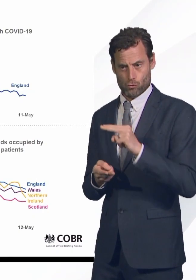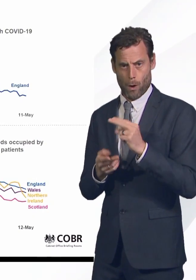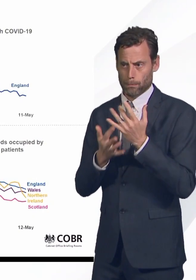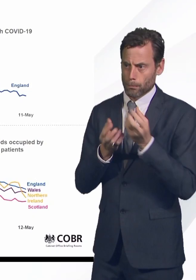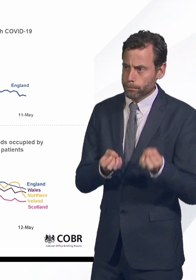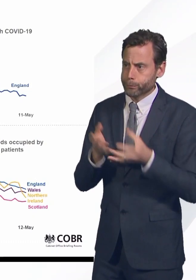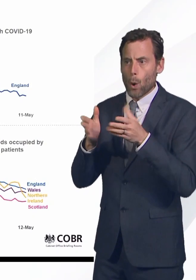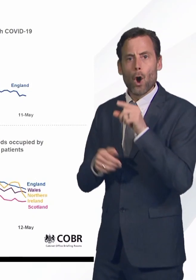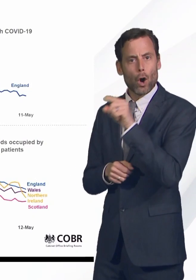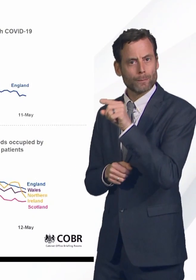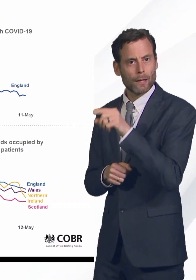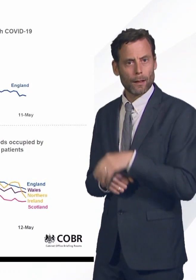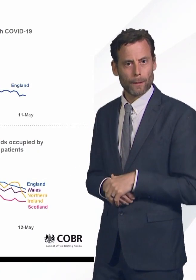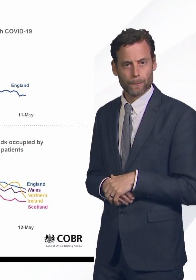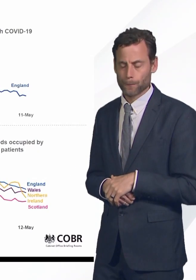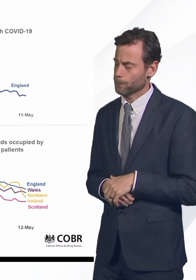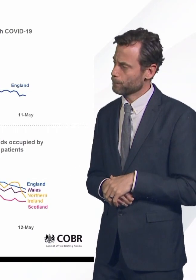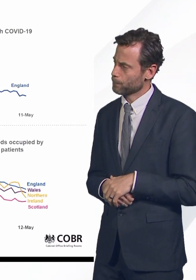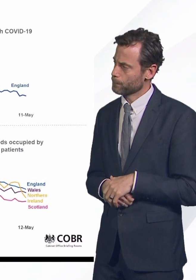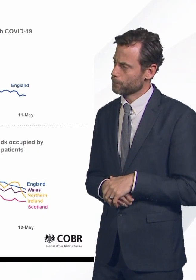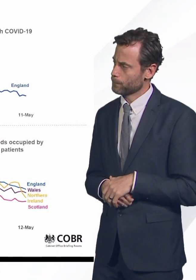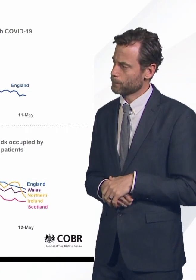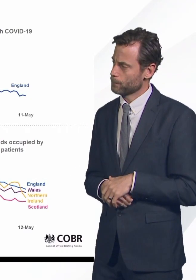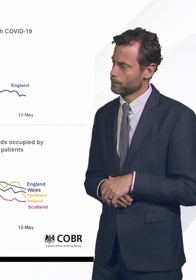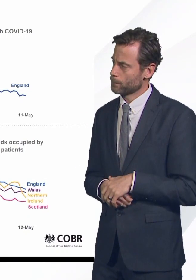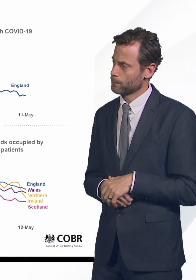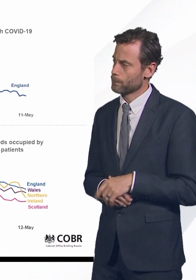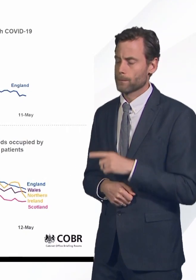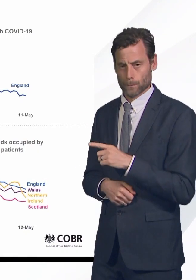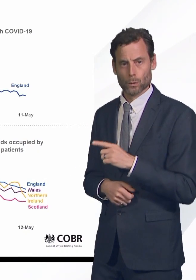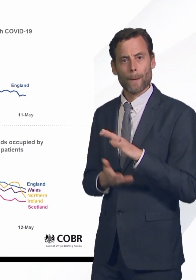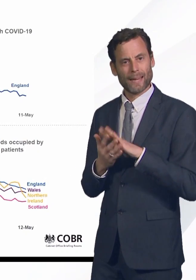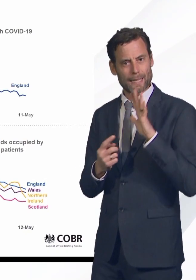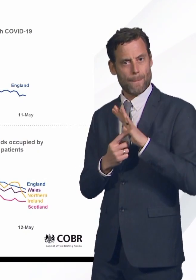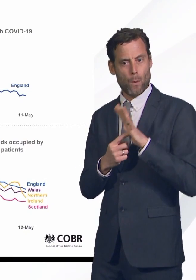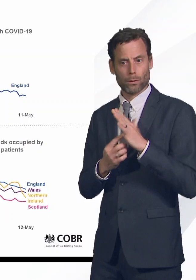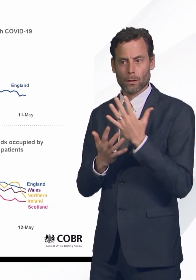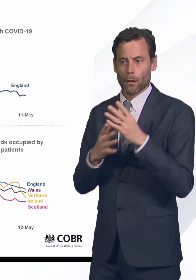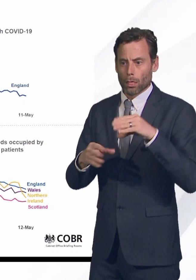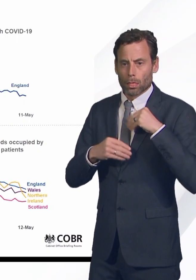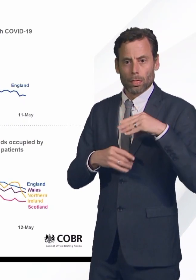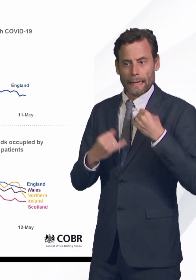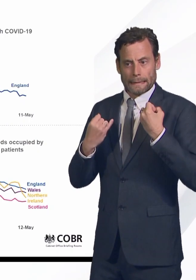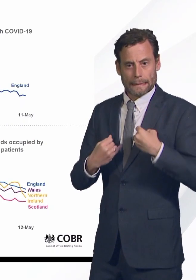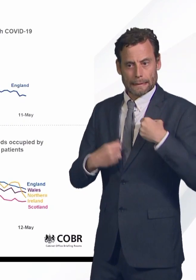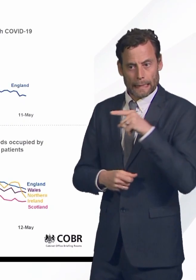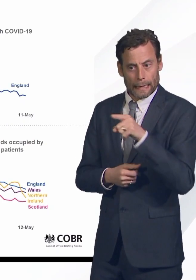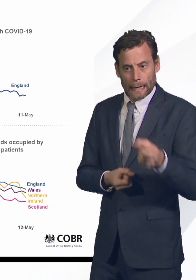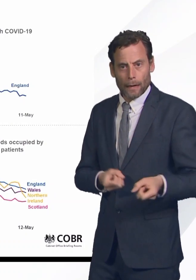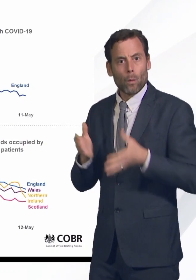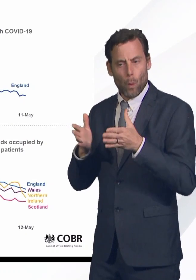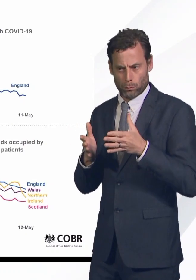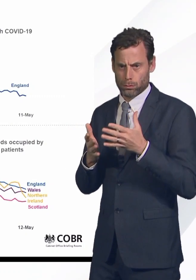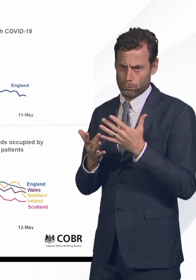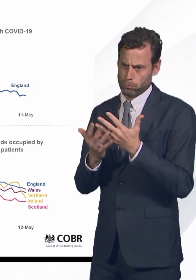significant number of people getting ill and needing support in our hospitals. That represents huge amounts of work still on the front